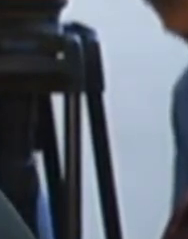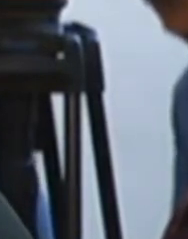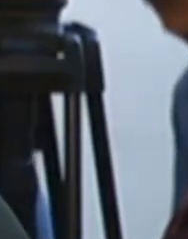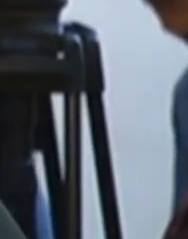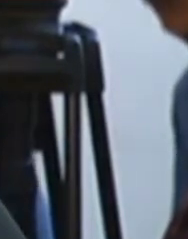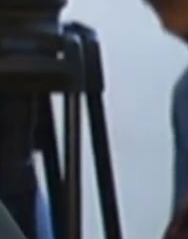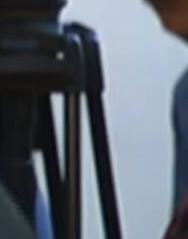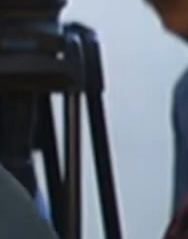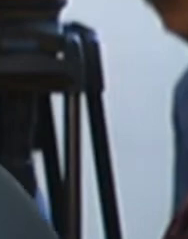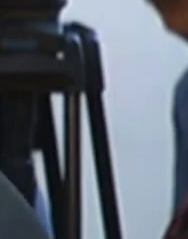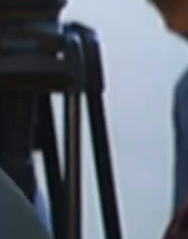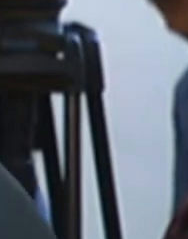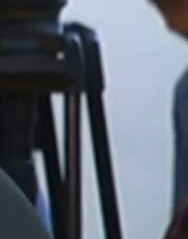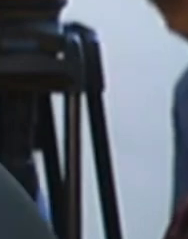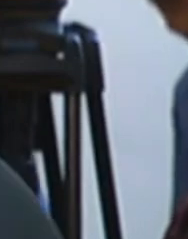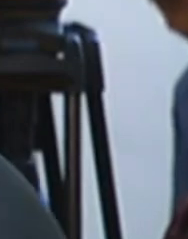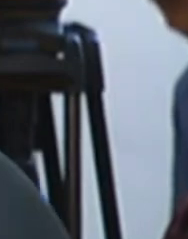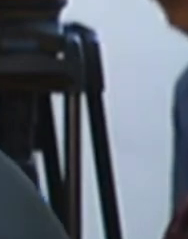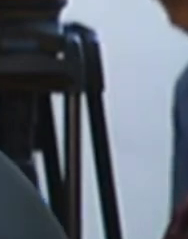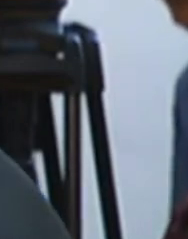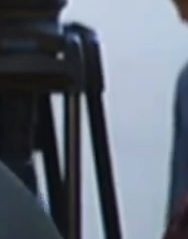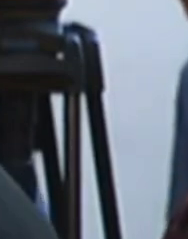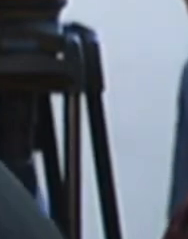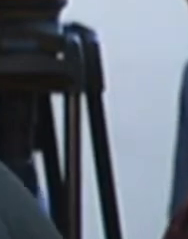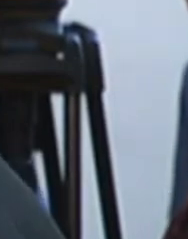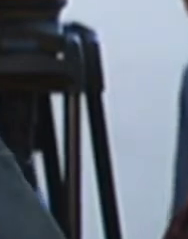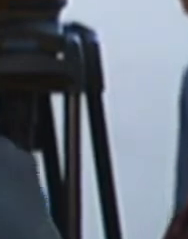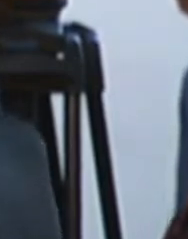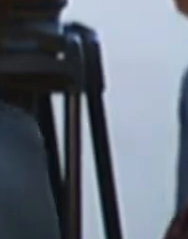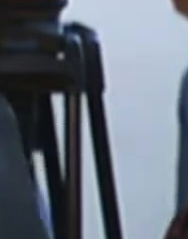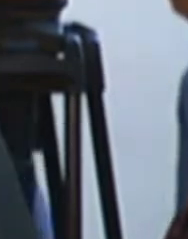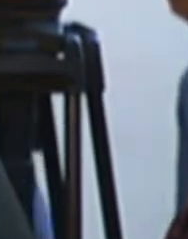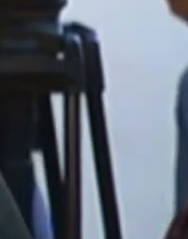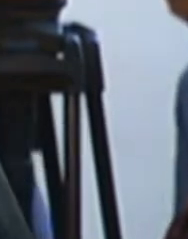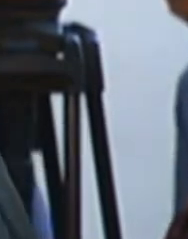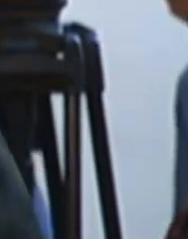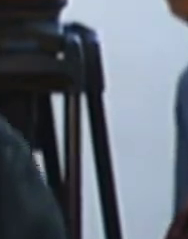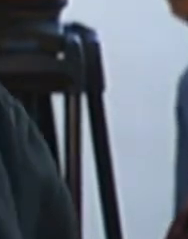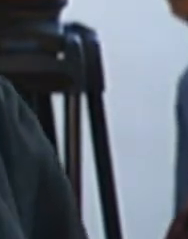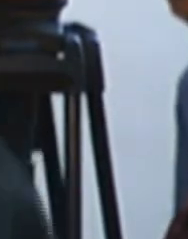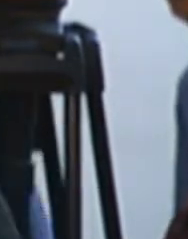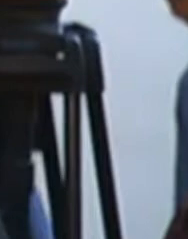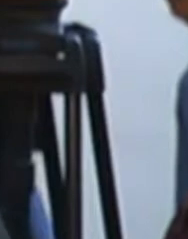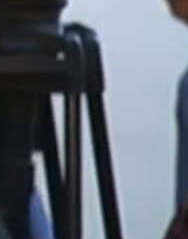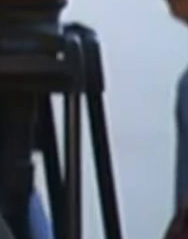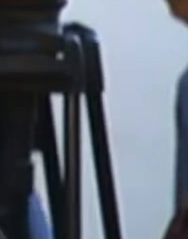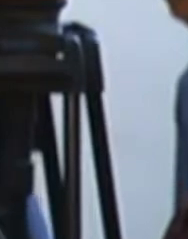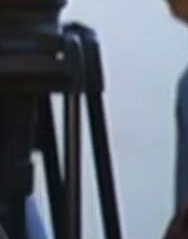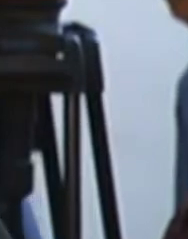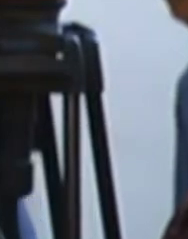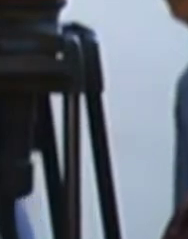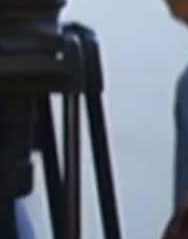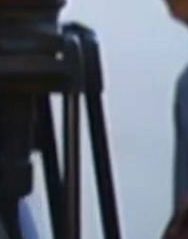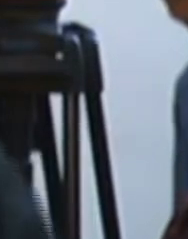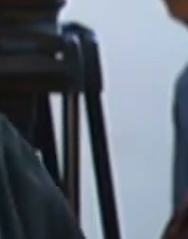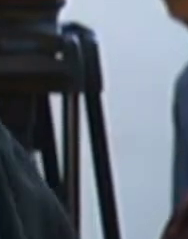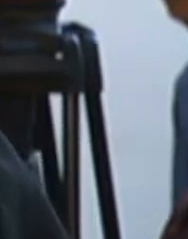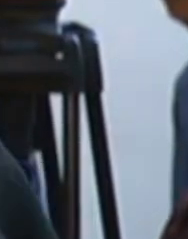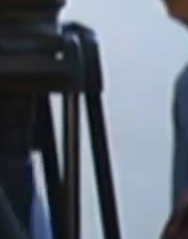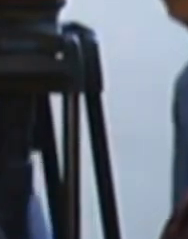holidays. It could have taken even less than that, or they should have conducted, if there were any